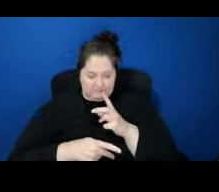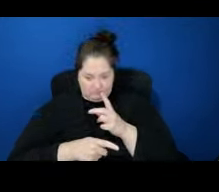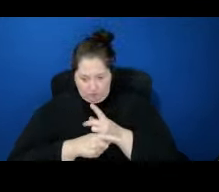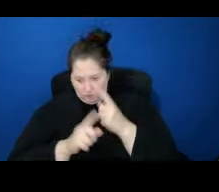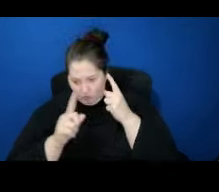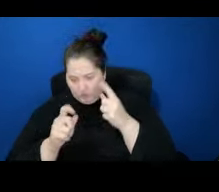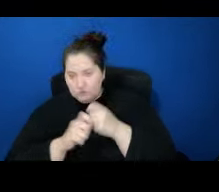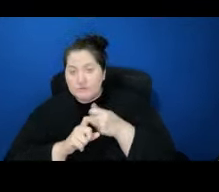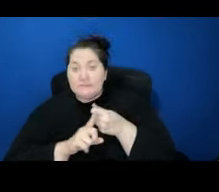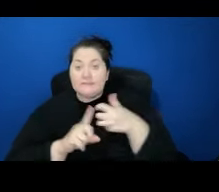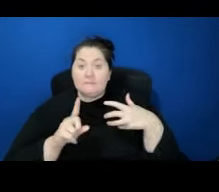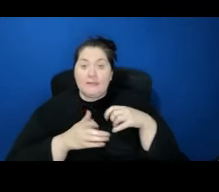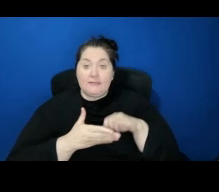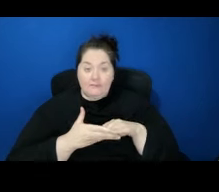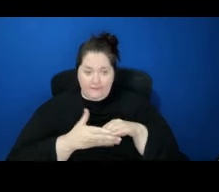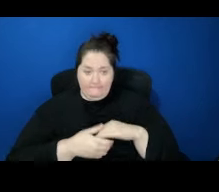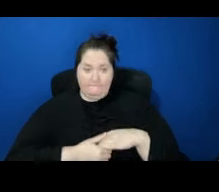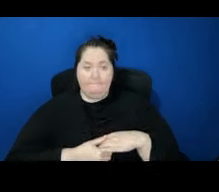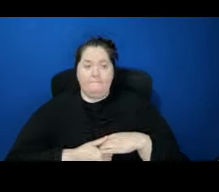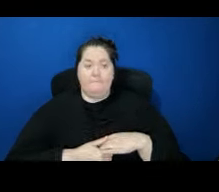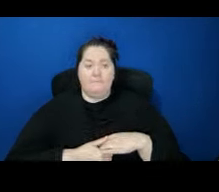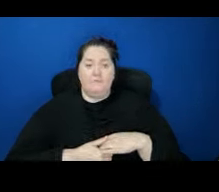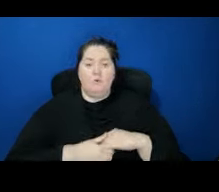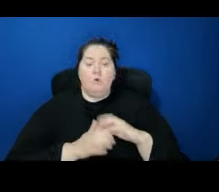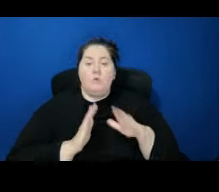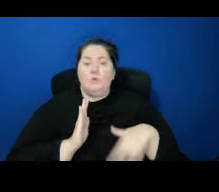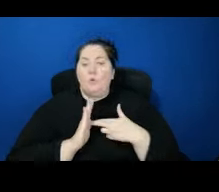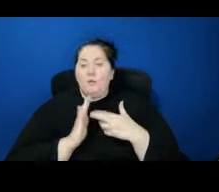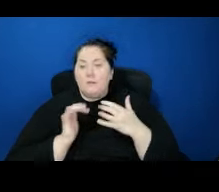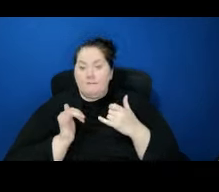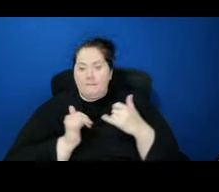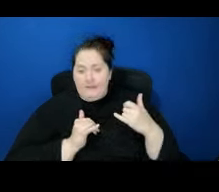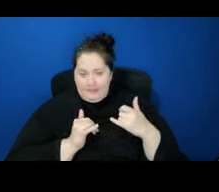around expanding the tree canopy and the role that it plays